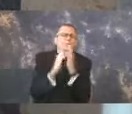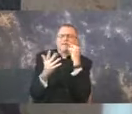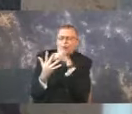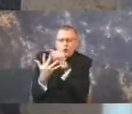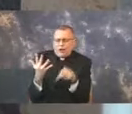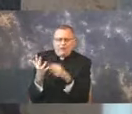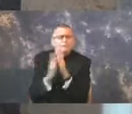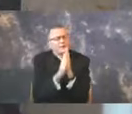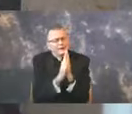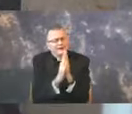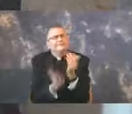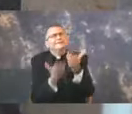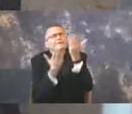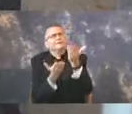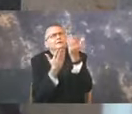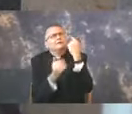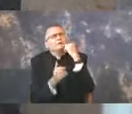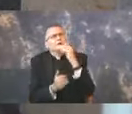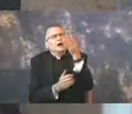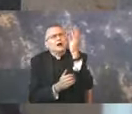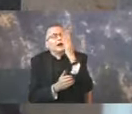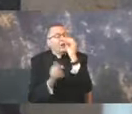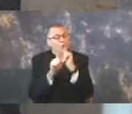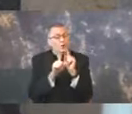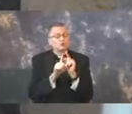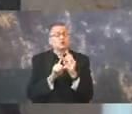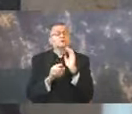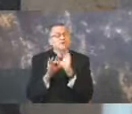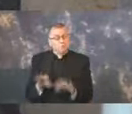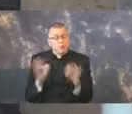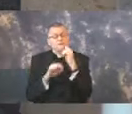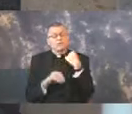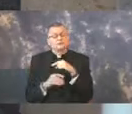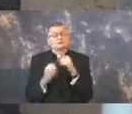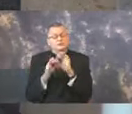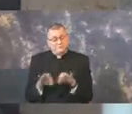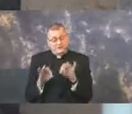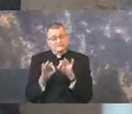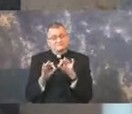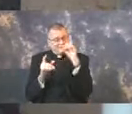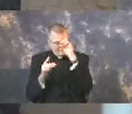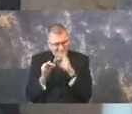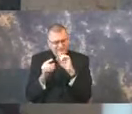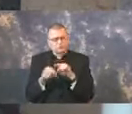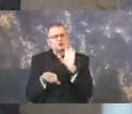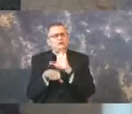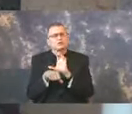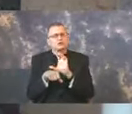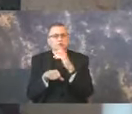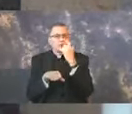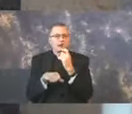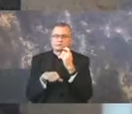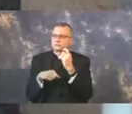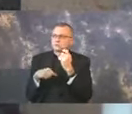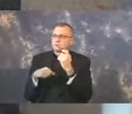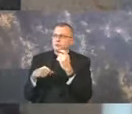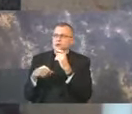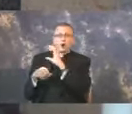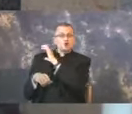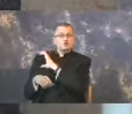This is a time also to be deeply faithful to the Church and her teaching, because we are only witnesses to what has been handed on to us going back to